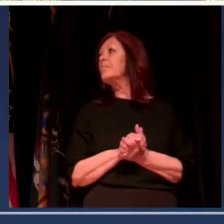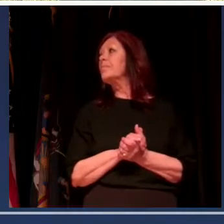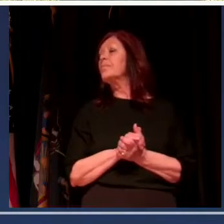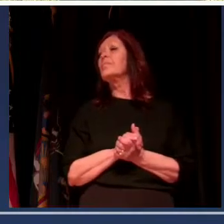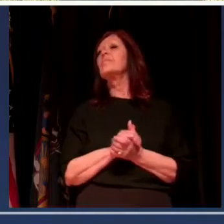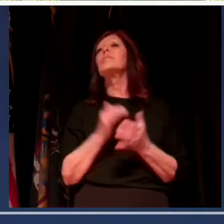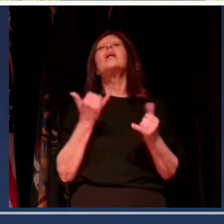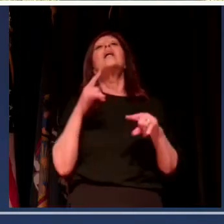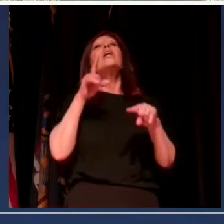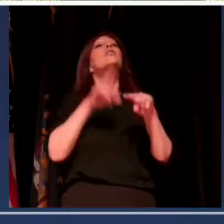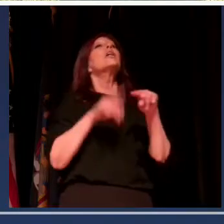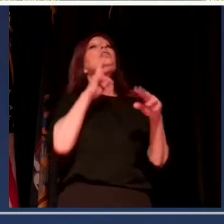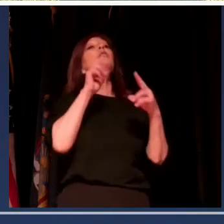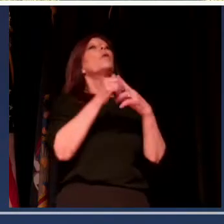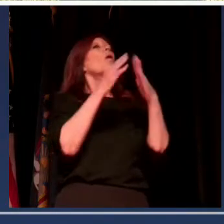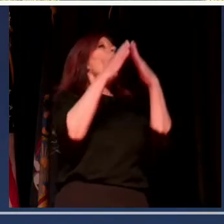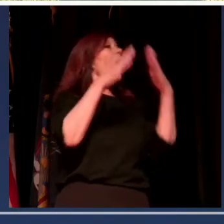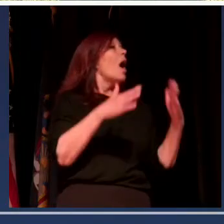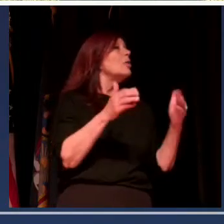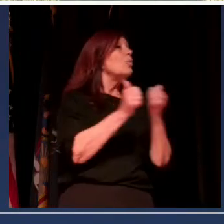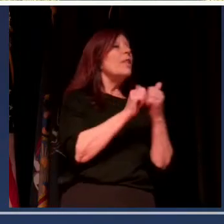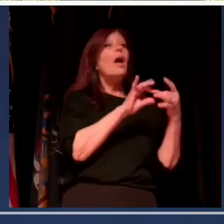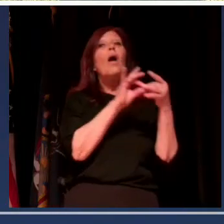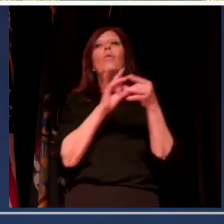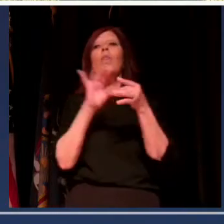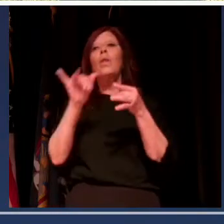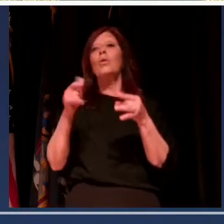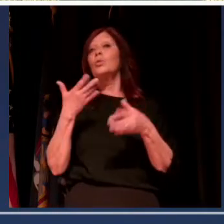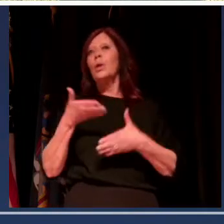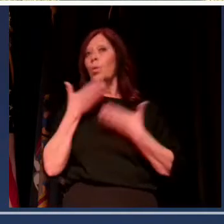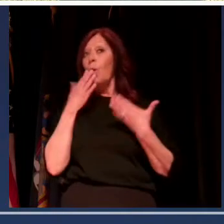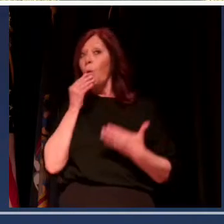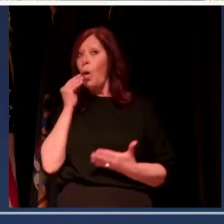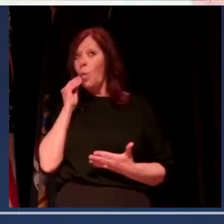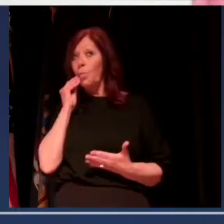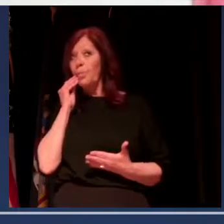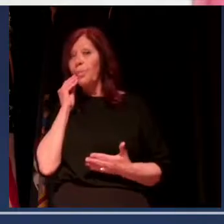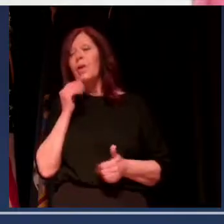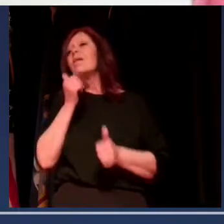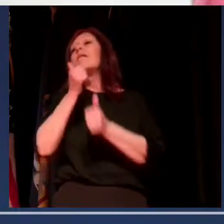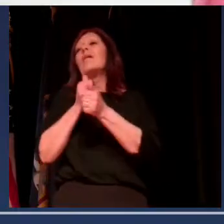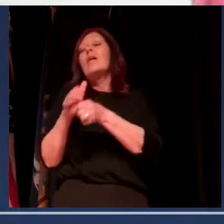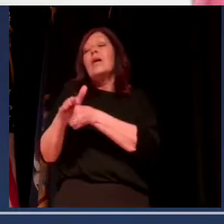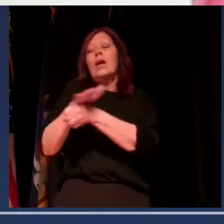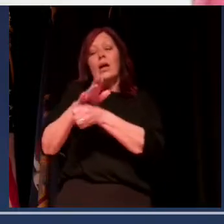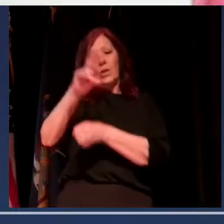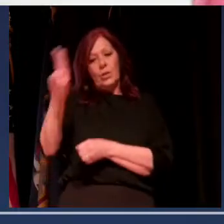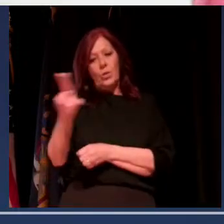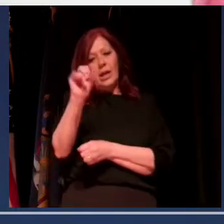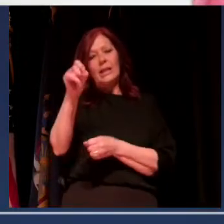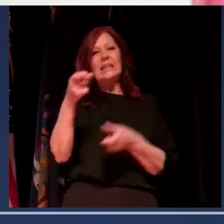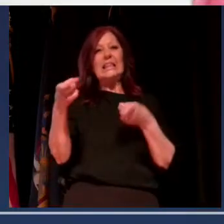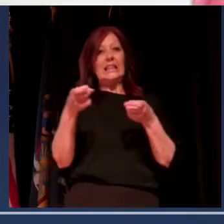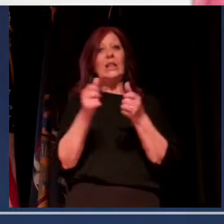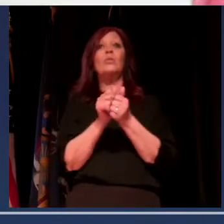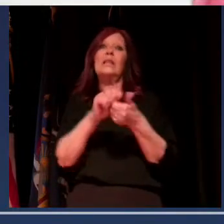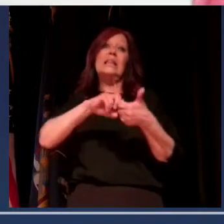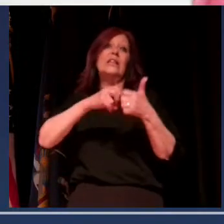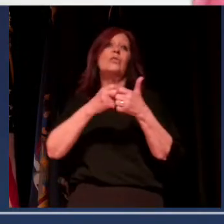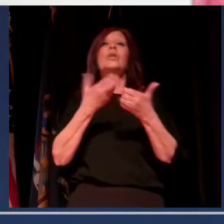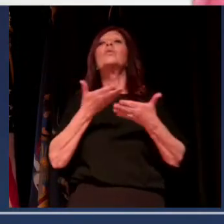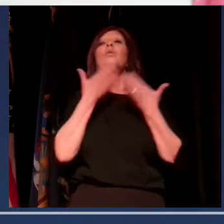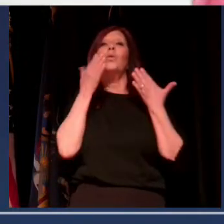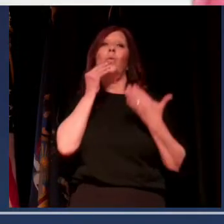Now, you can't talk about housing without talking about those without a home. Every region of the United States is dealing with issues related to